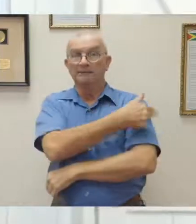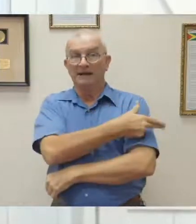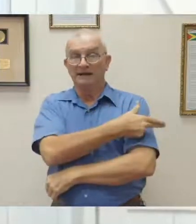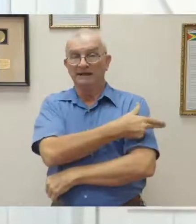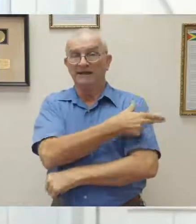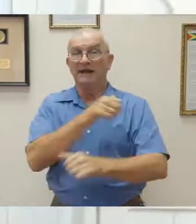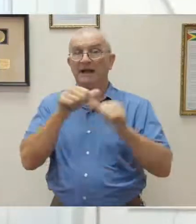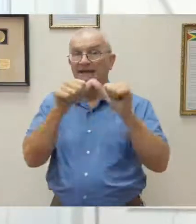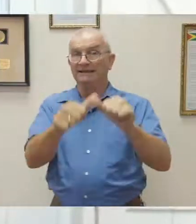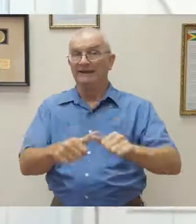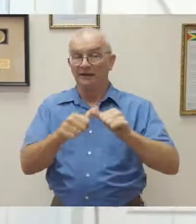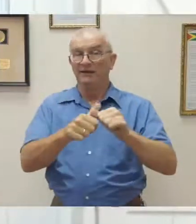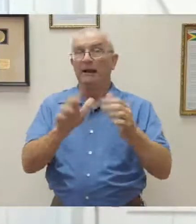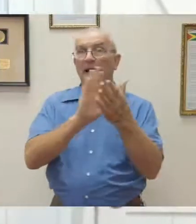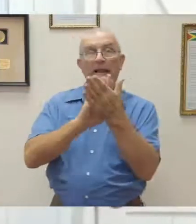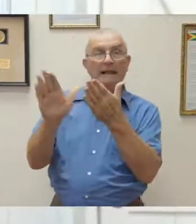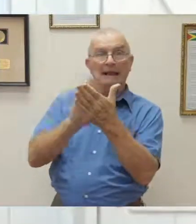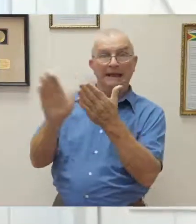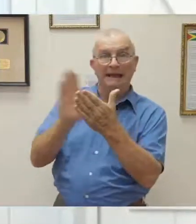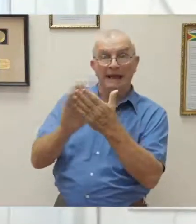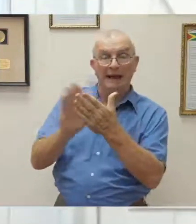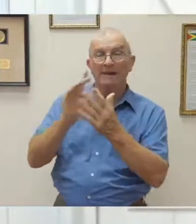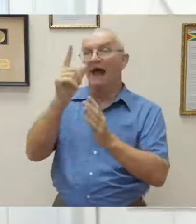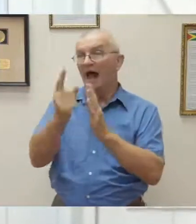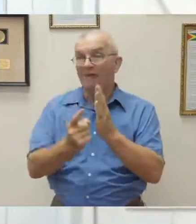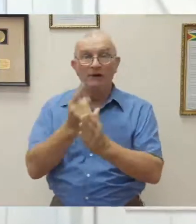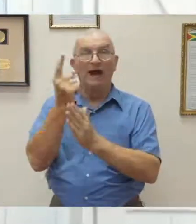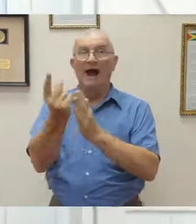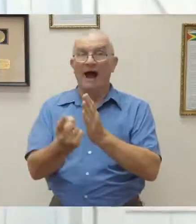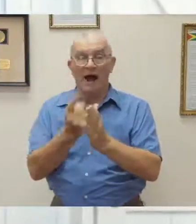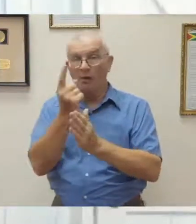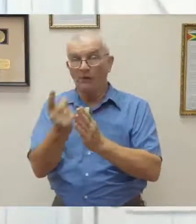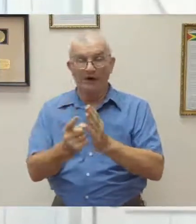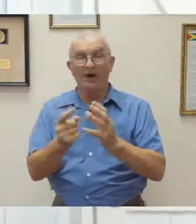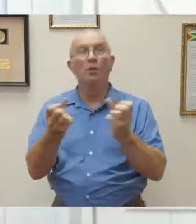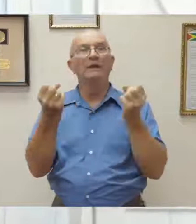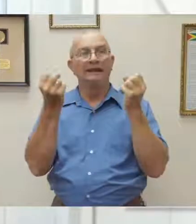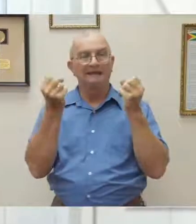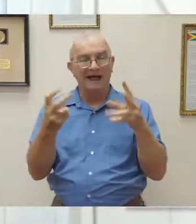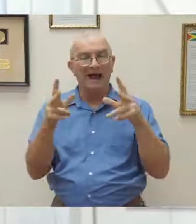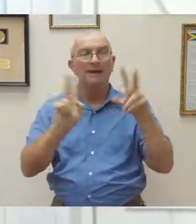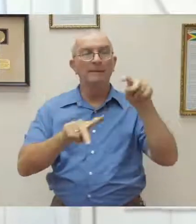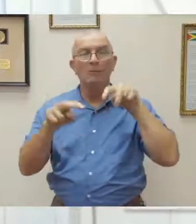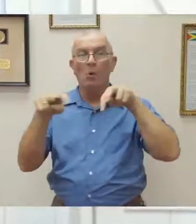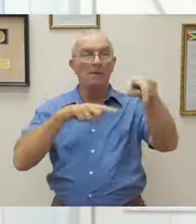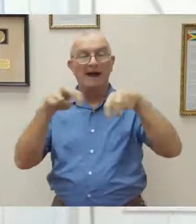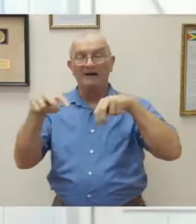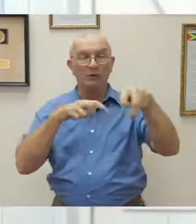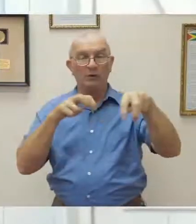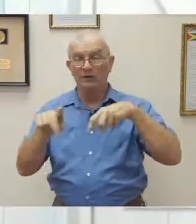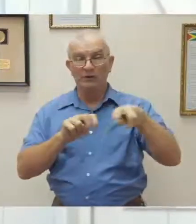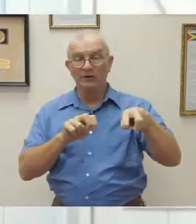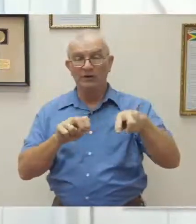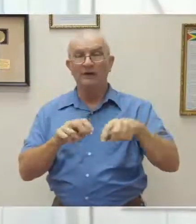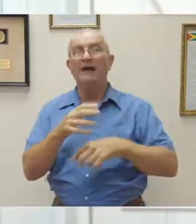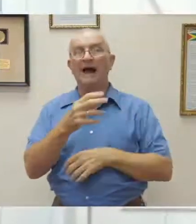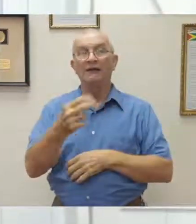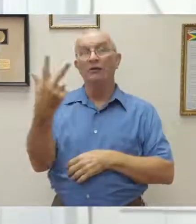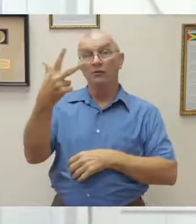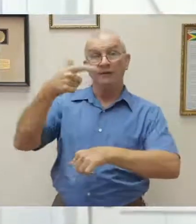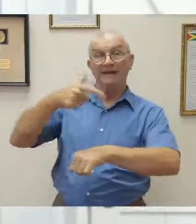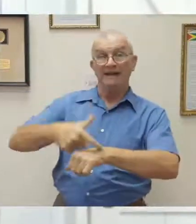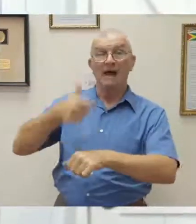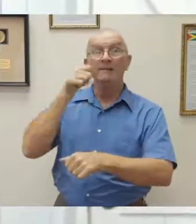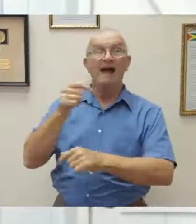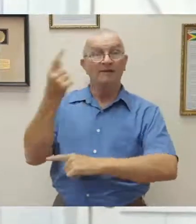be sanitized on an hourly basis on high traffic areas, and 3 times a